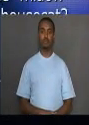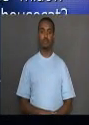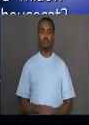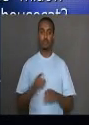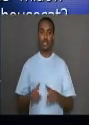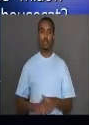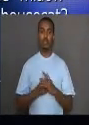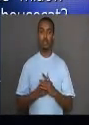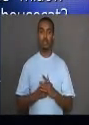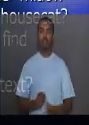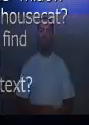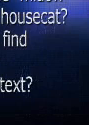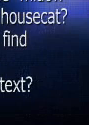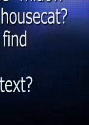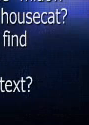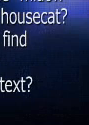Begin.